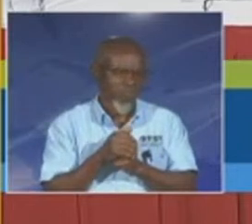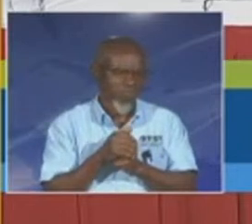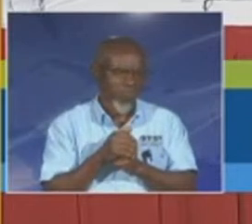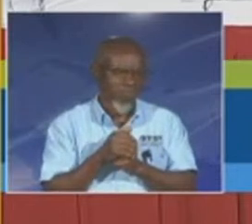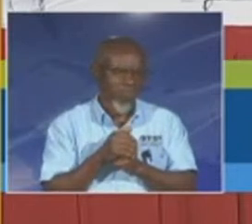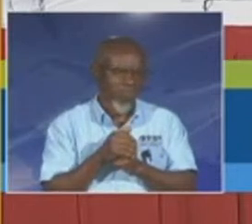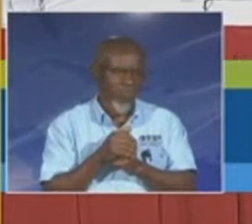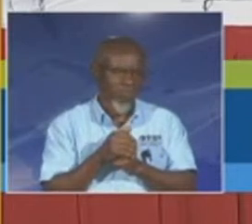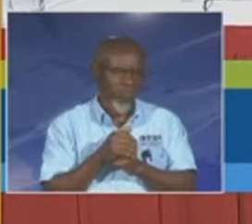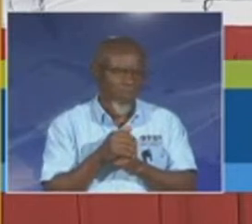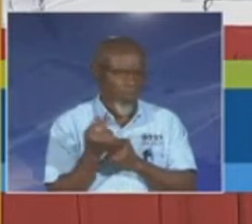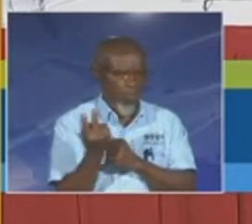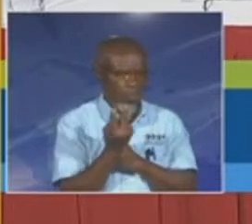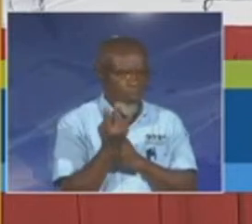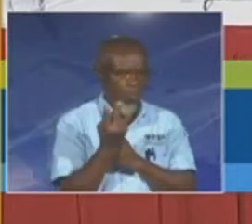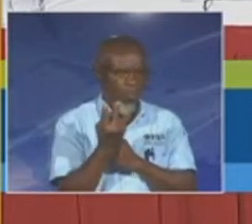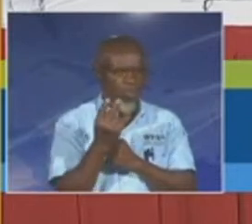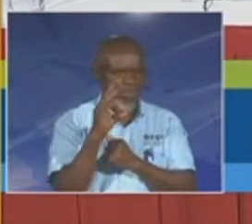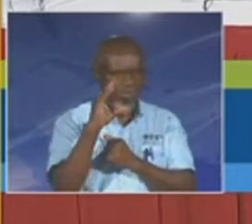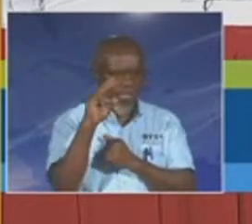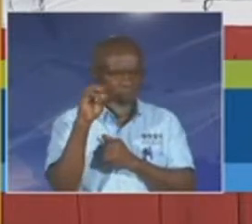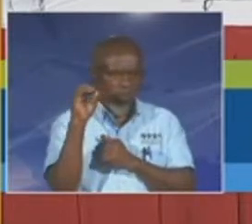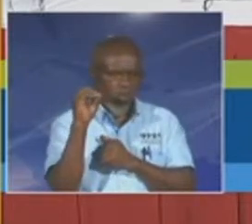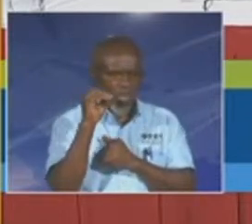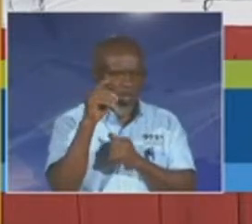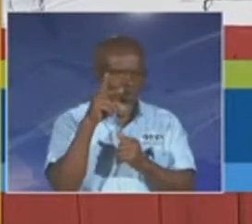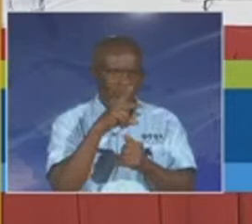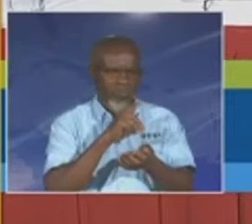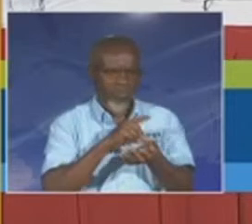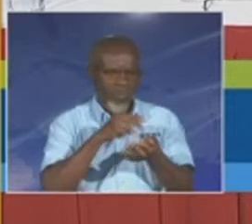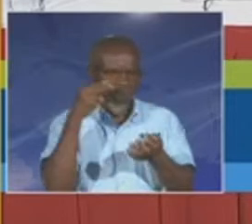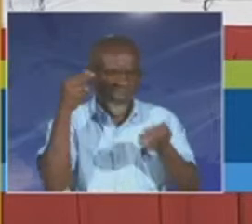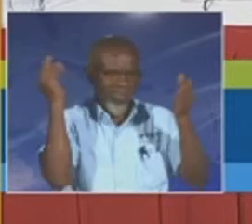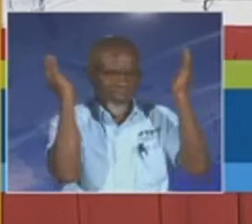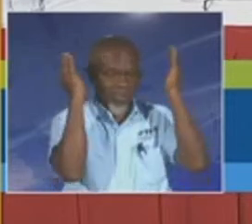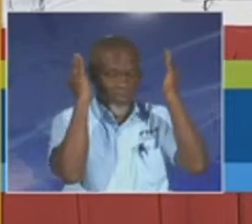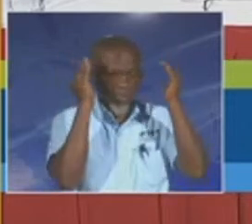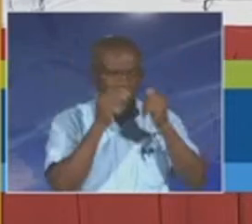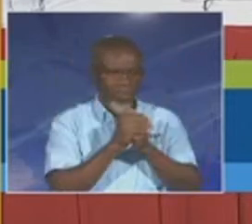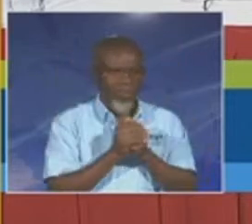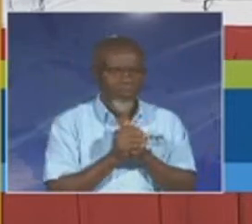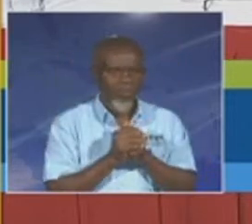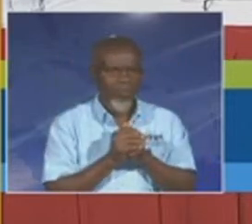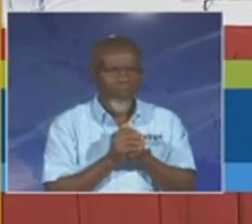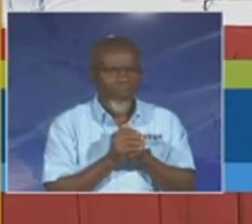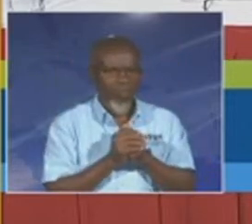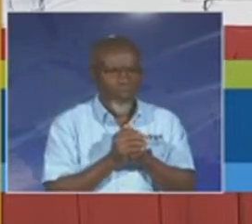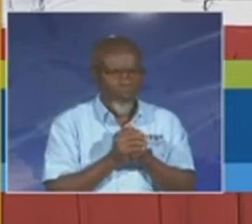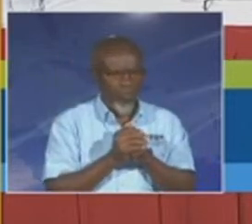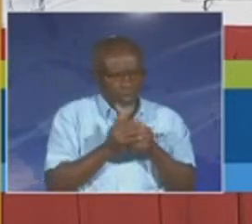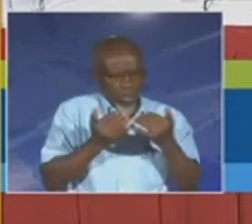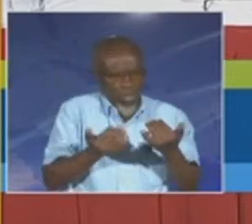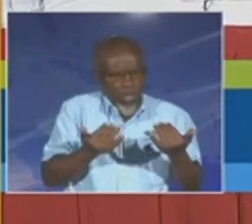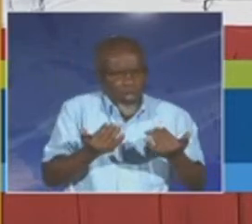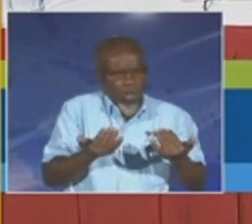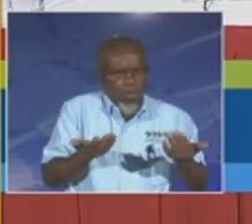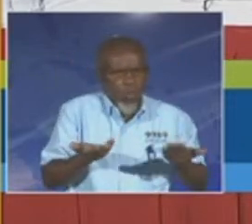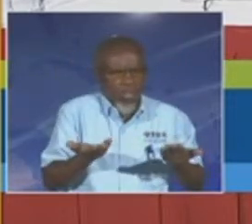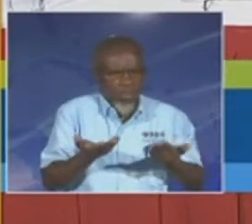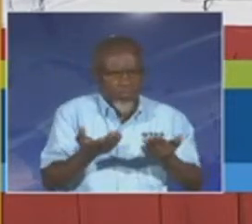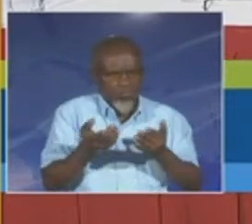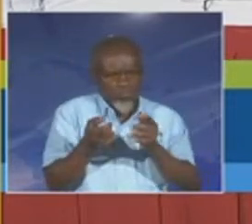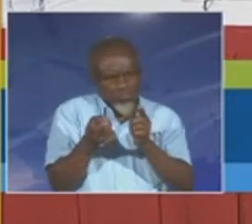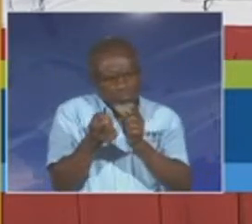both Dr. Hines and the CMO. Now, I know we're in that period right now where we're transitioning